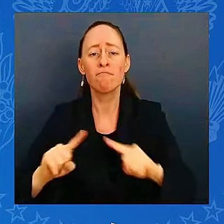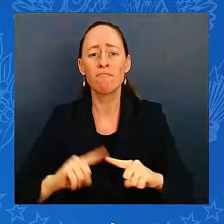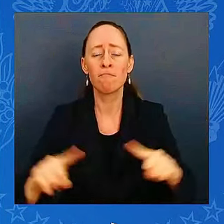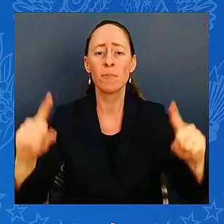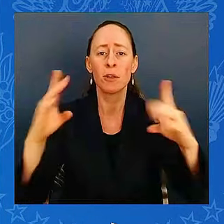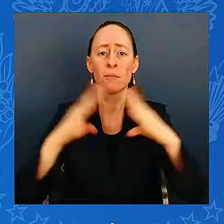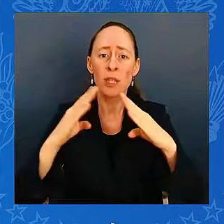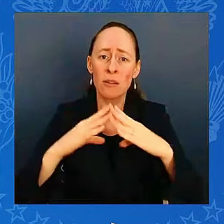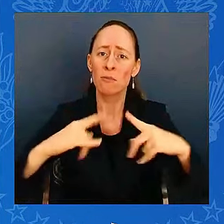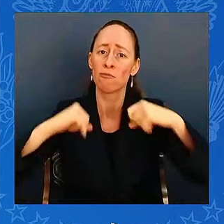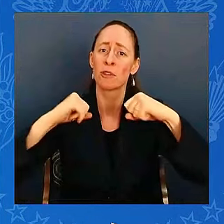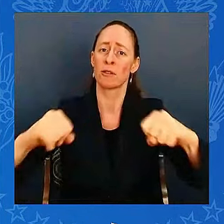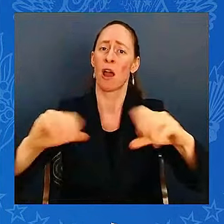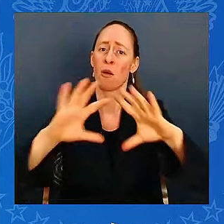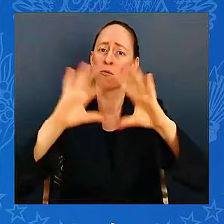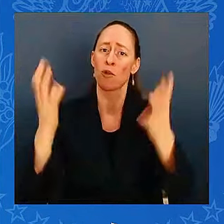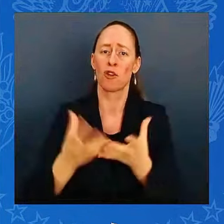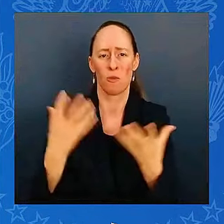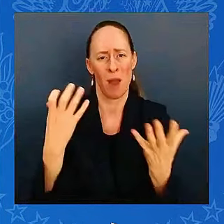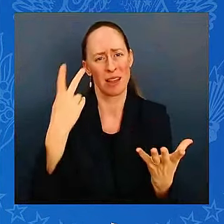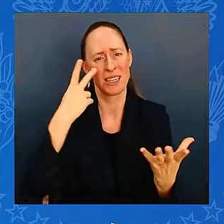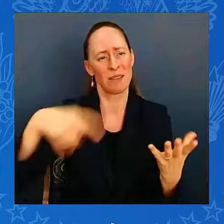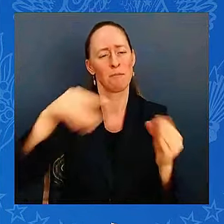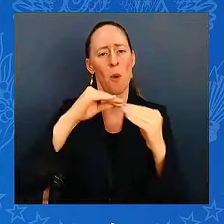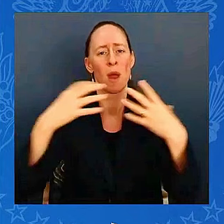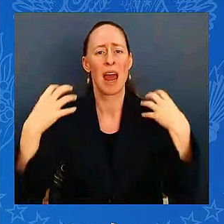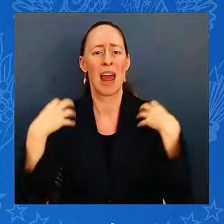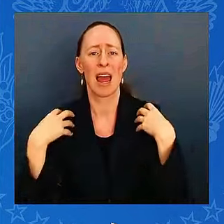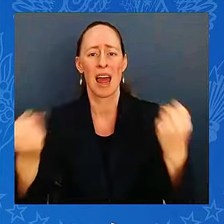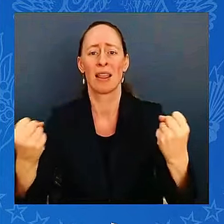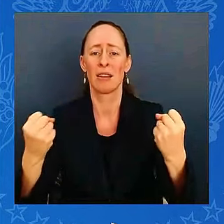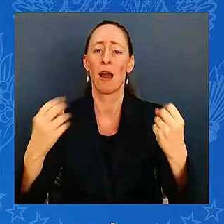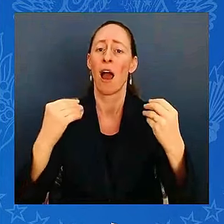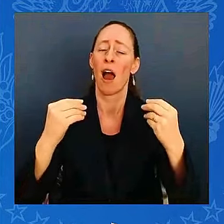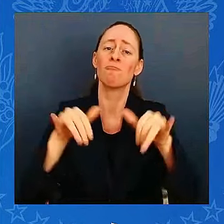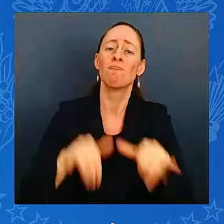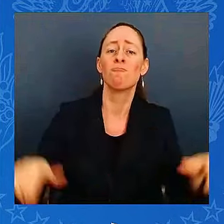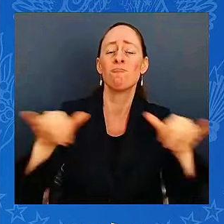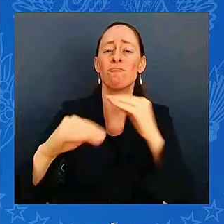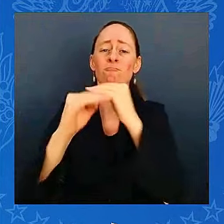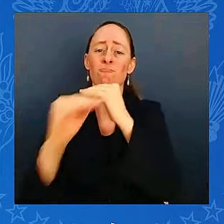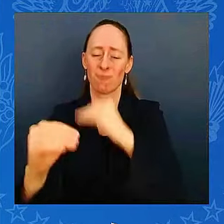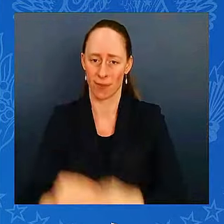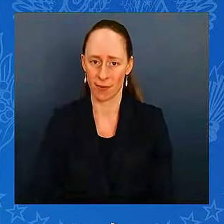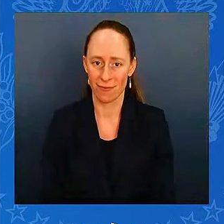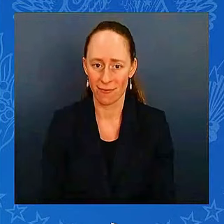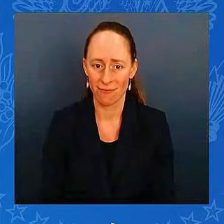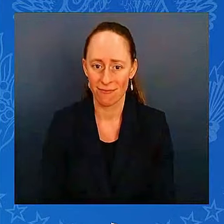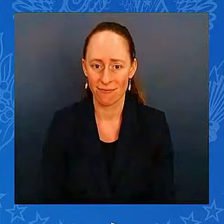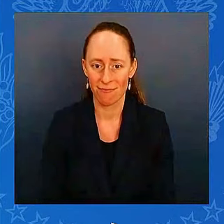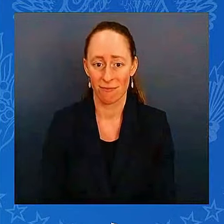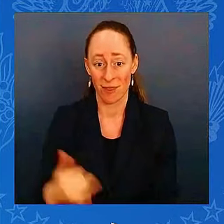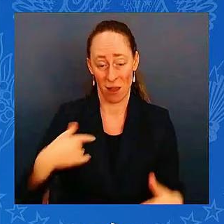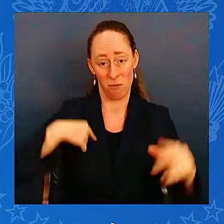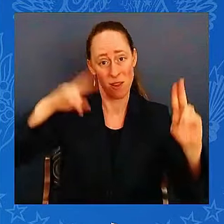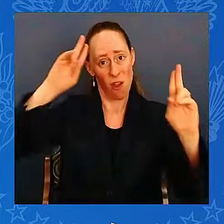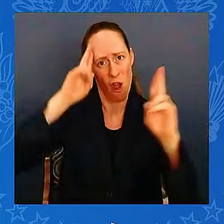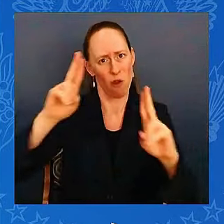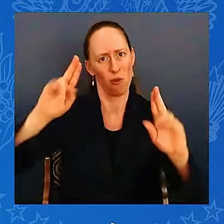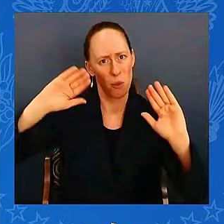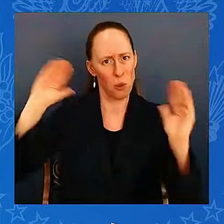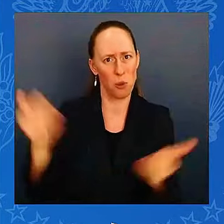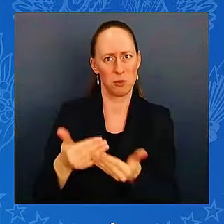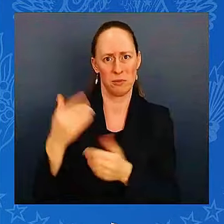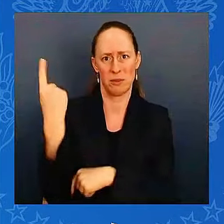secure. Now, it is my honor to introduce a powerful advocate for this work, someone who spent years building